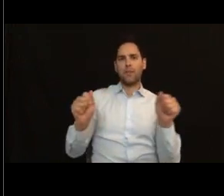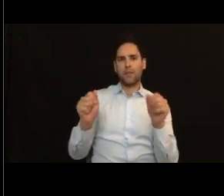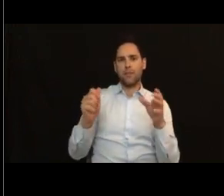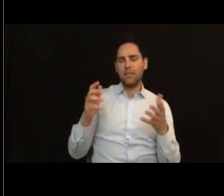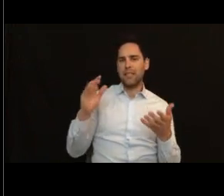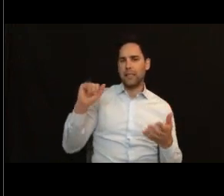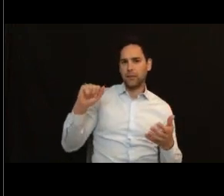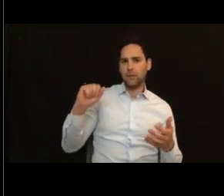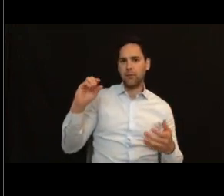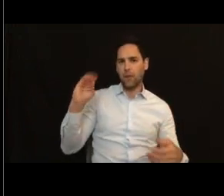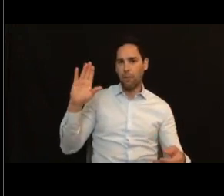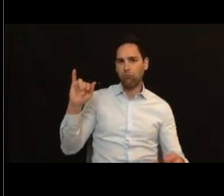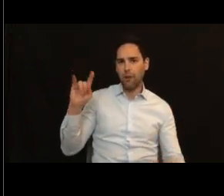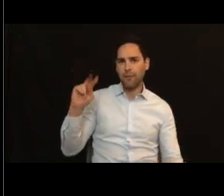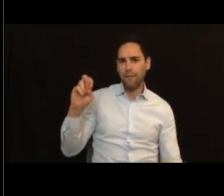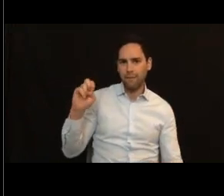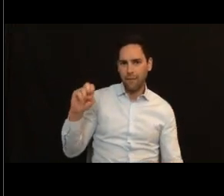we're looking at.